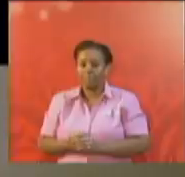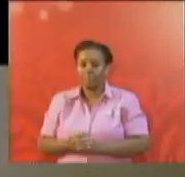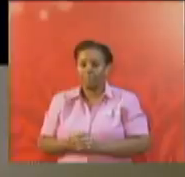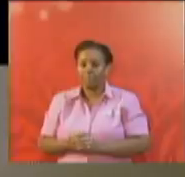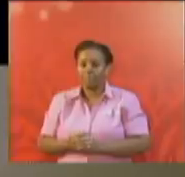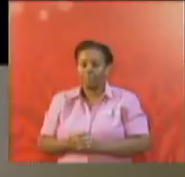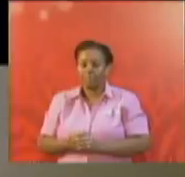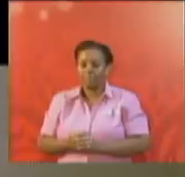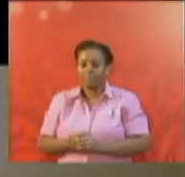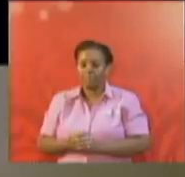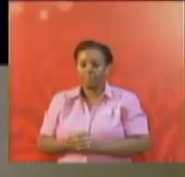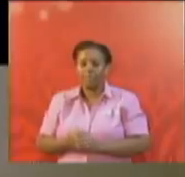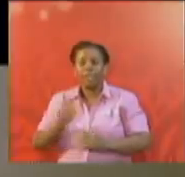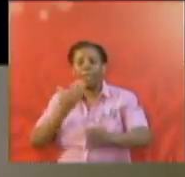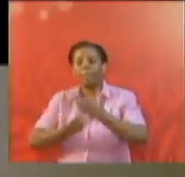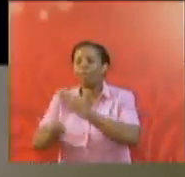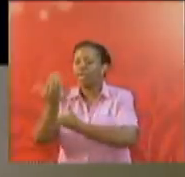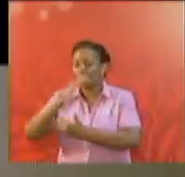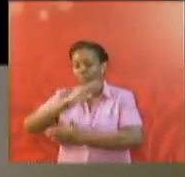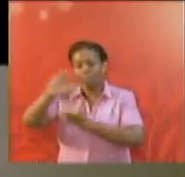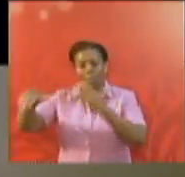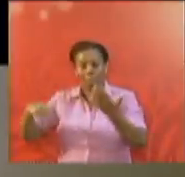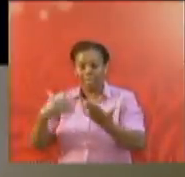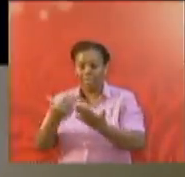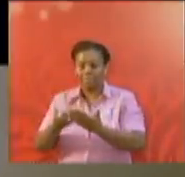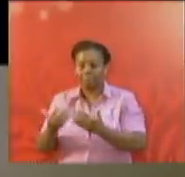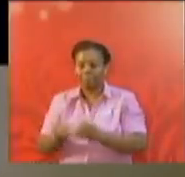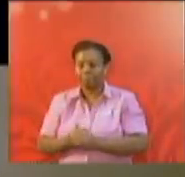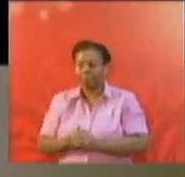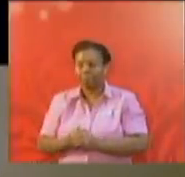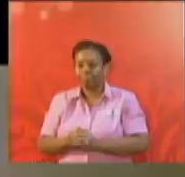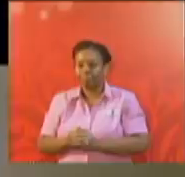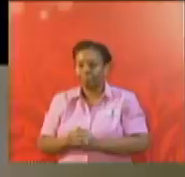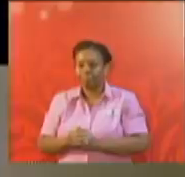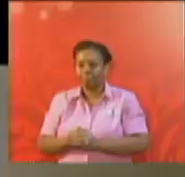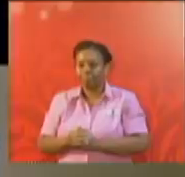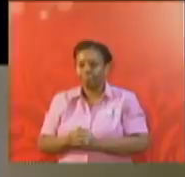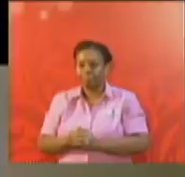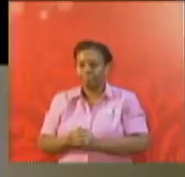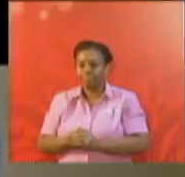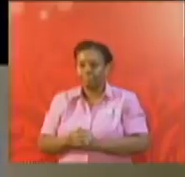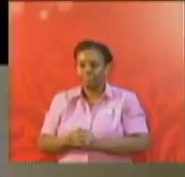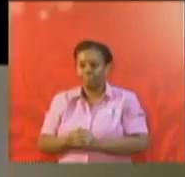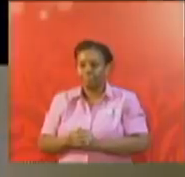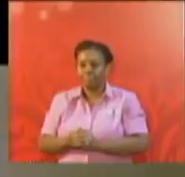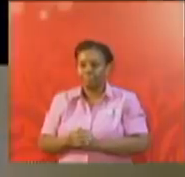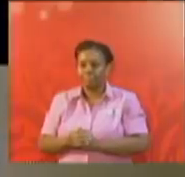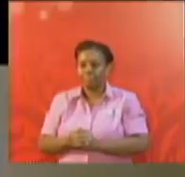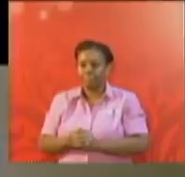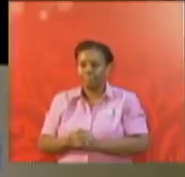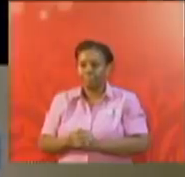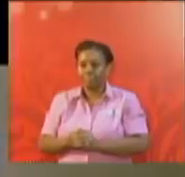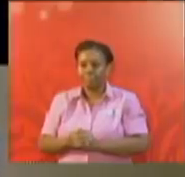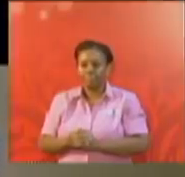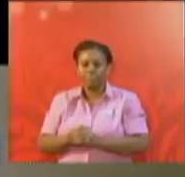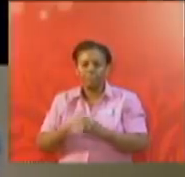Hi, good morning, Priya Bihari, AZPnews.com. Doctor, just to follow up on Natalie's question, I don't think